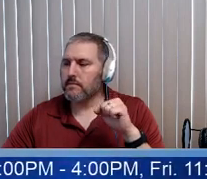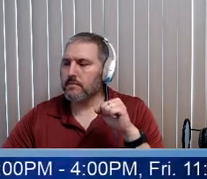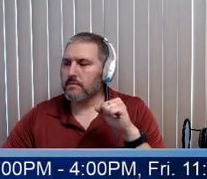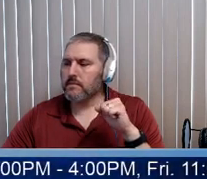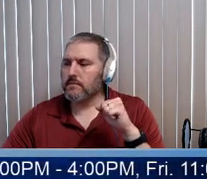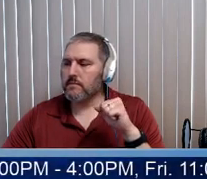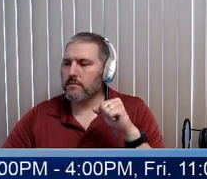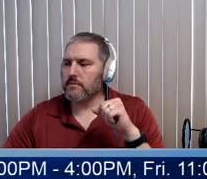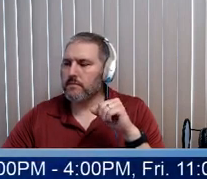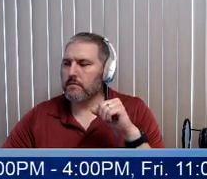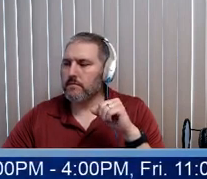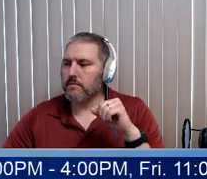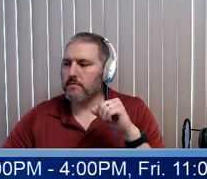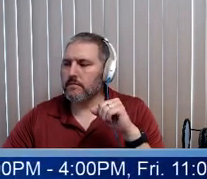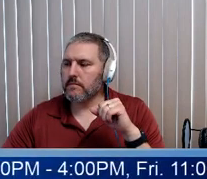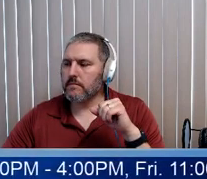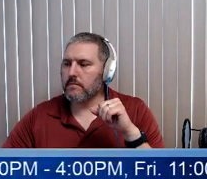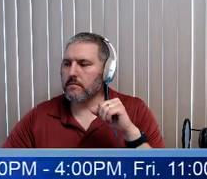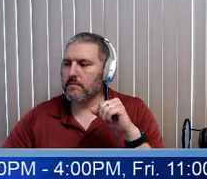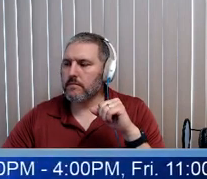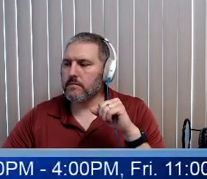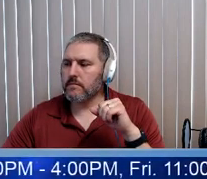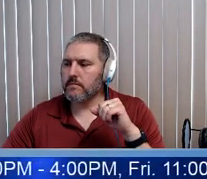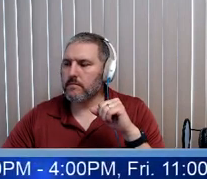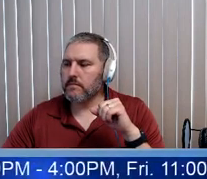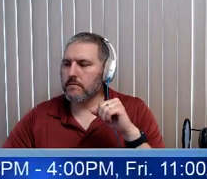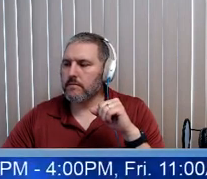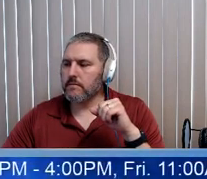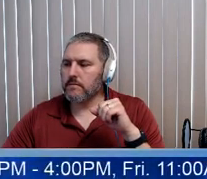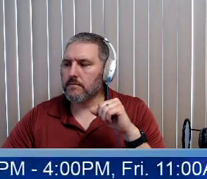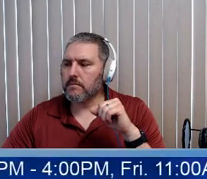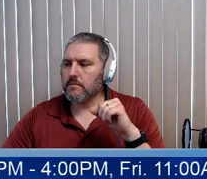several days, I've been talking to many of friends, family,